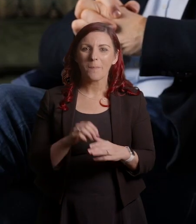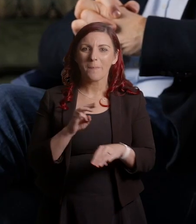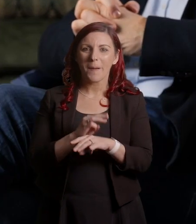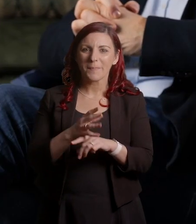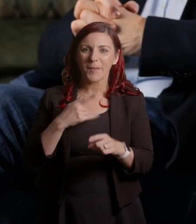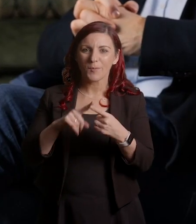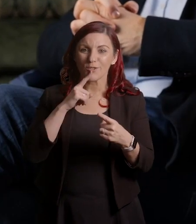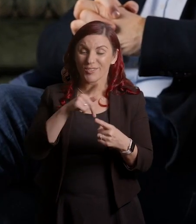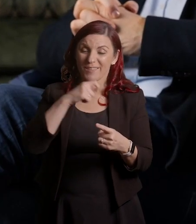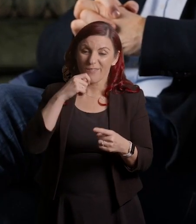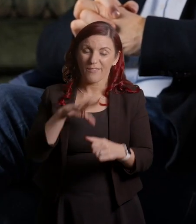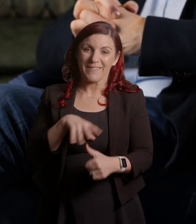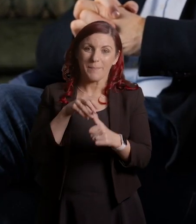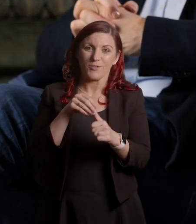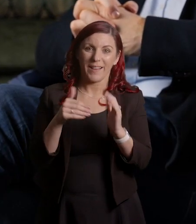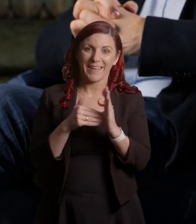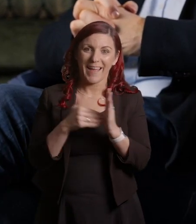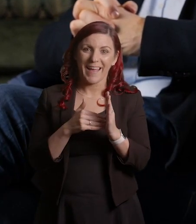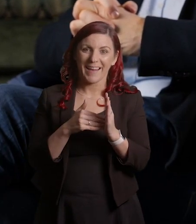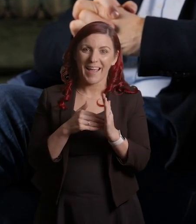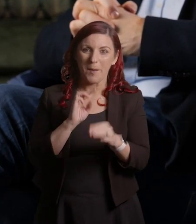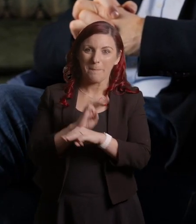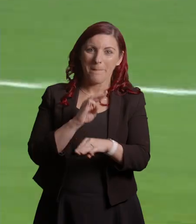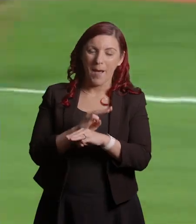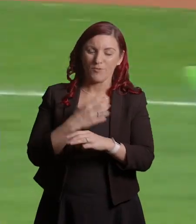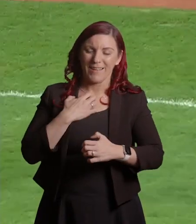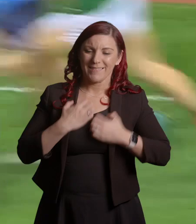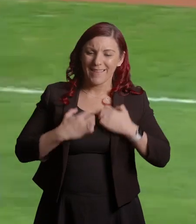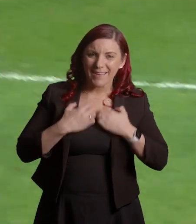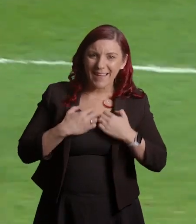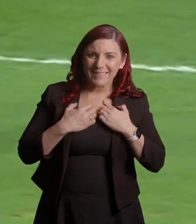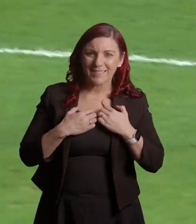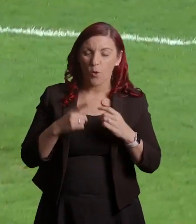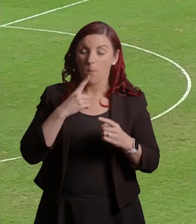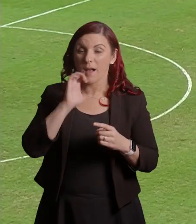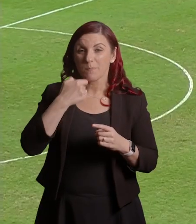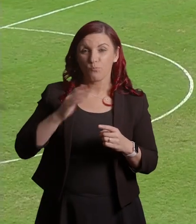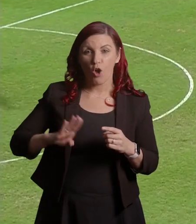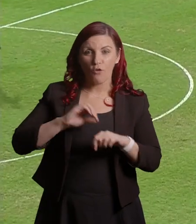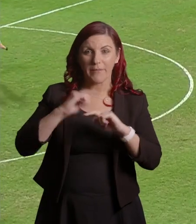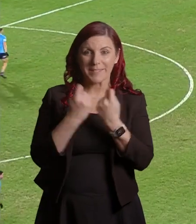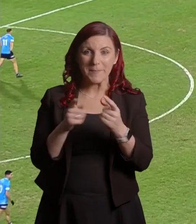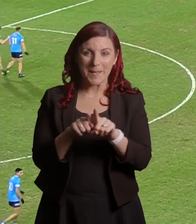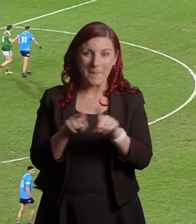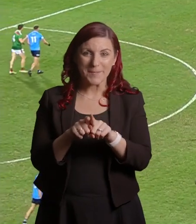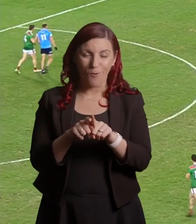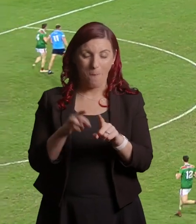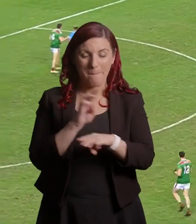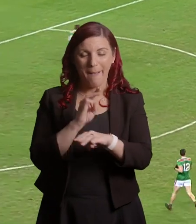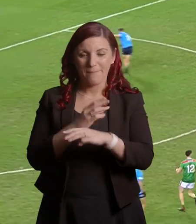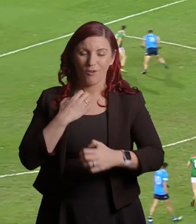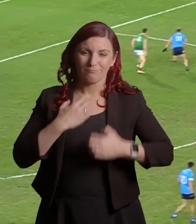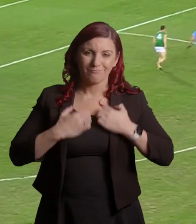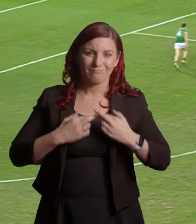So no, it was really, really special, and like she was just ecstatic. Like, 'cause my brother's on the team as well. So yeah, so